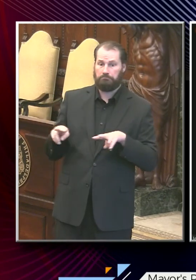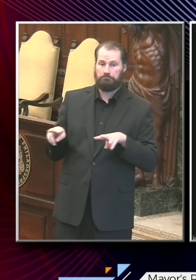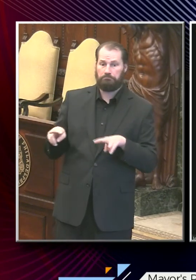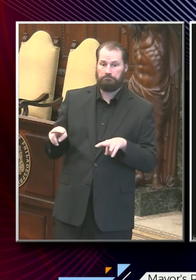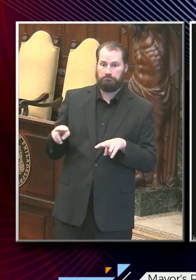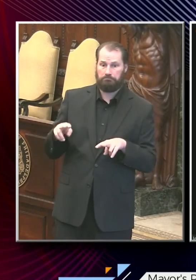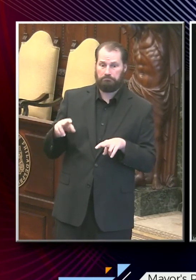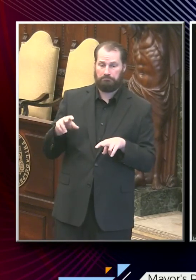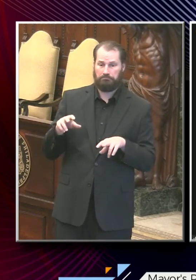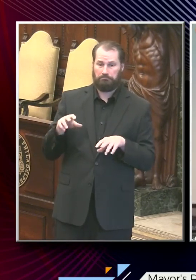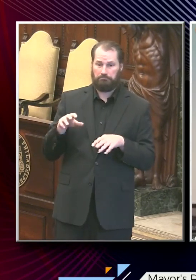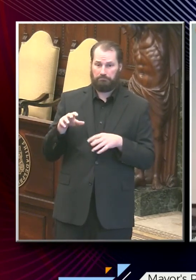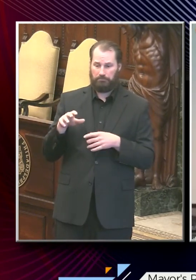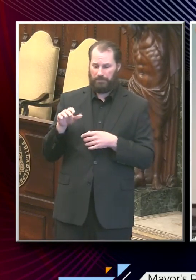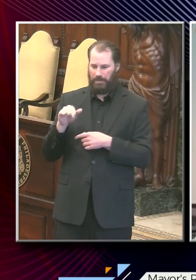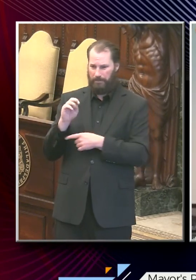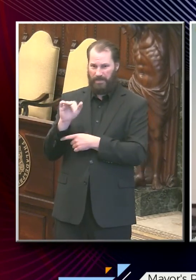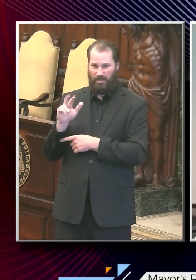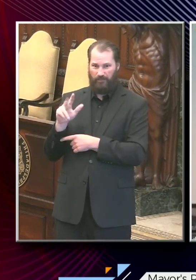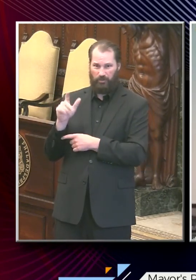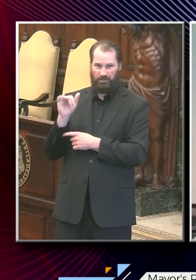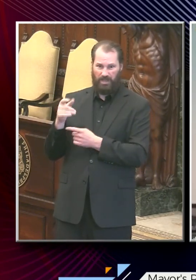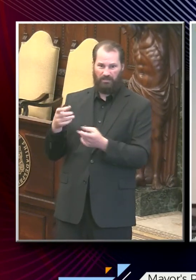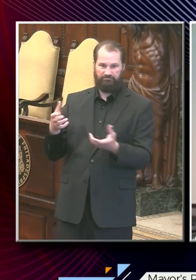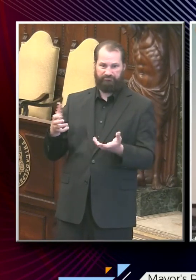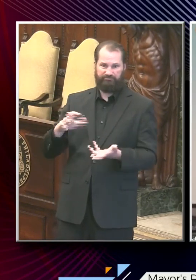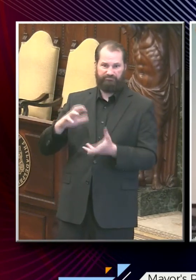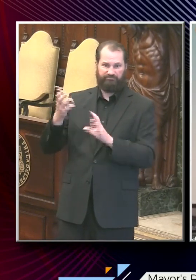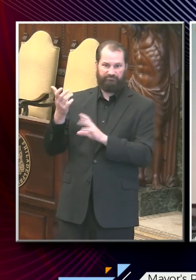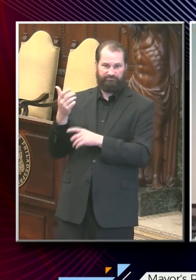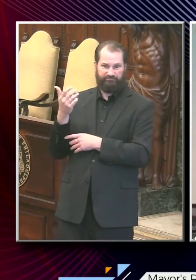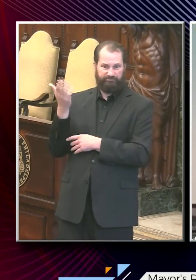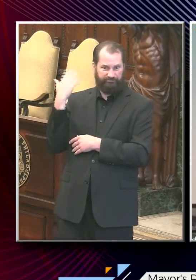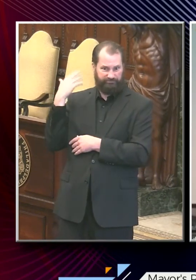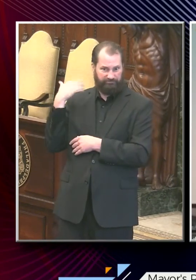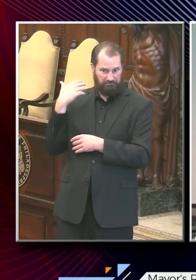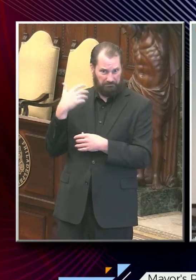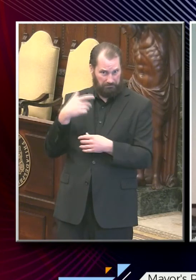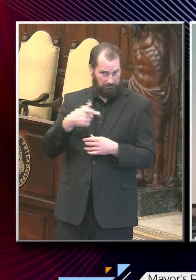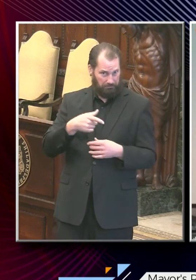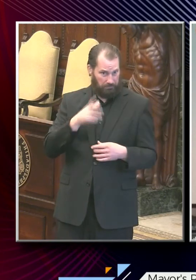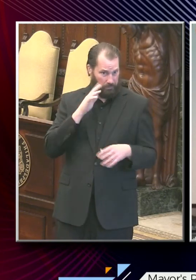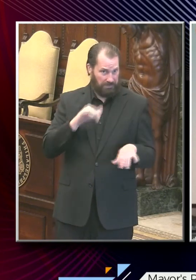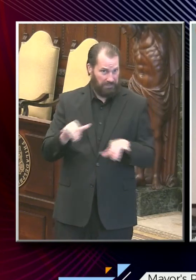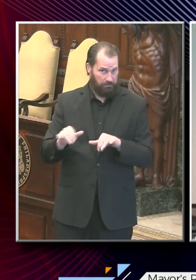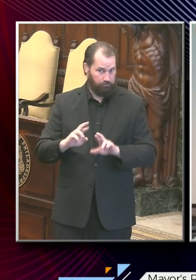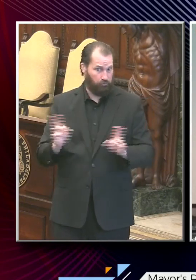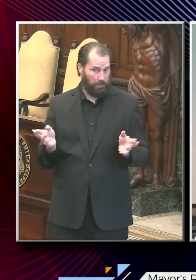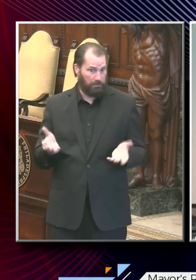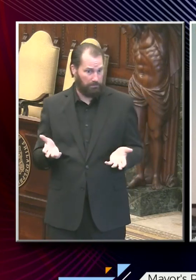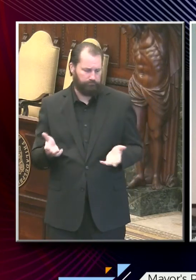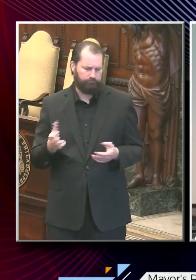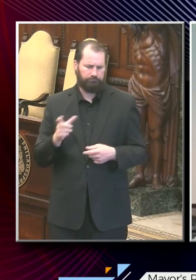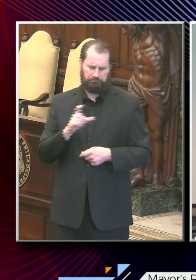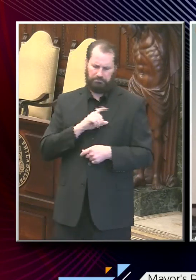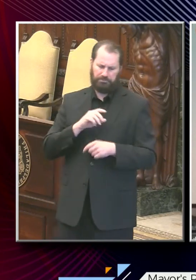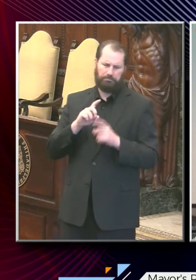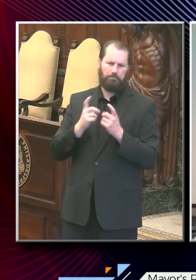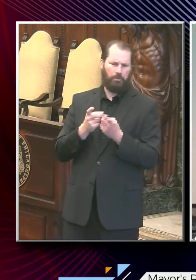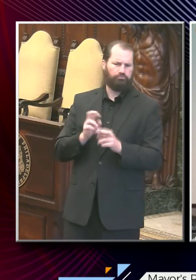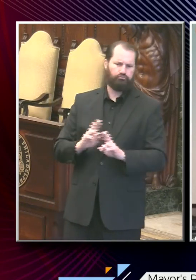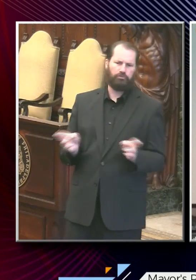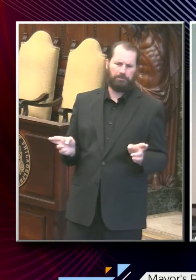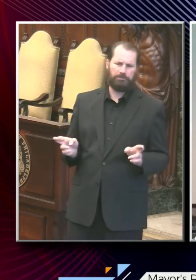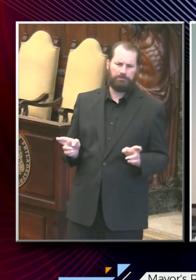and 31st? I think our department's very well prepared. Obviously, by all indications, we're not looking at the same types of